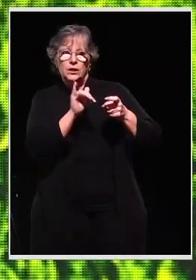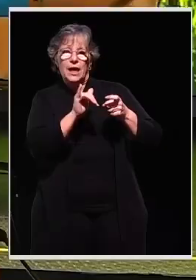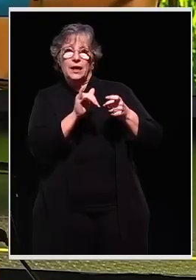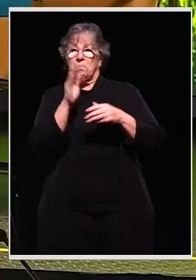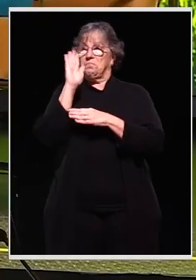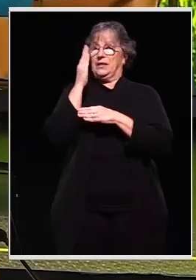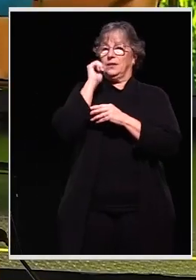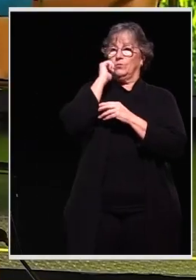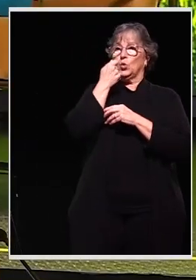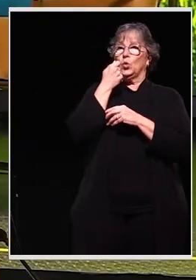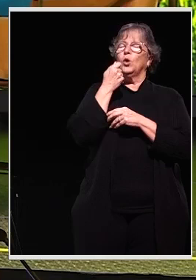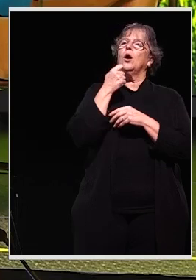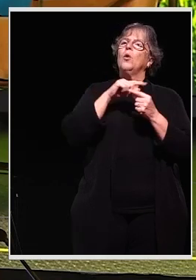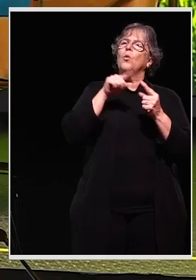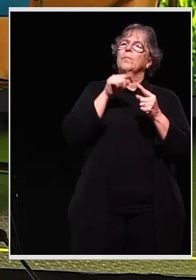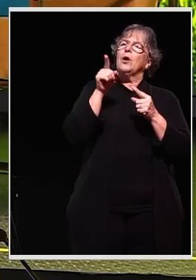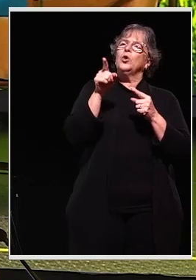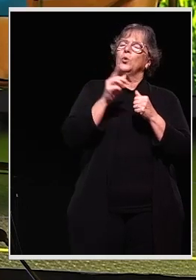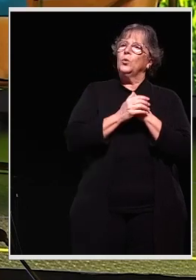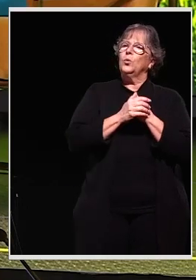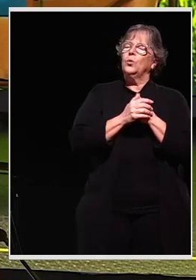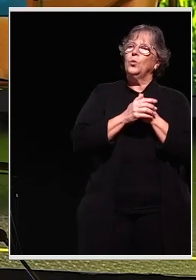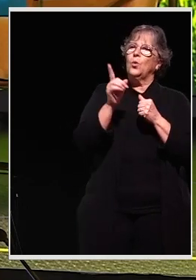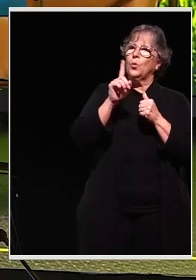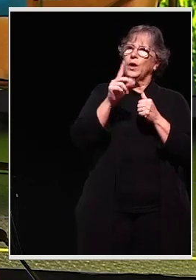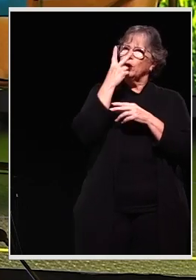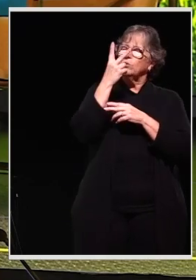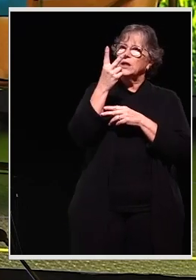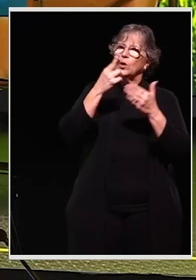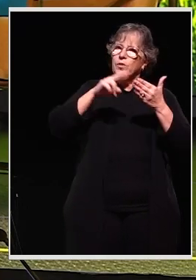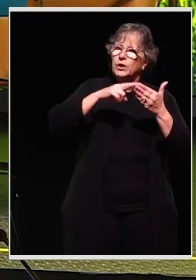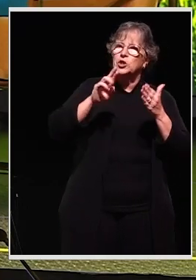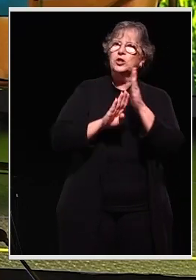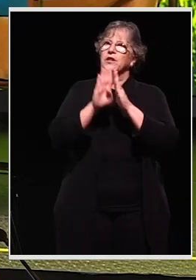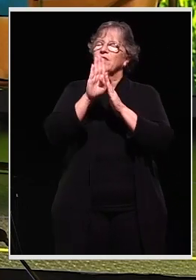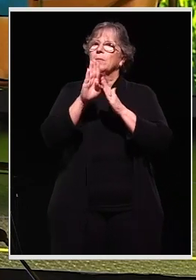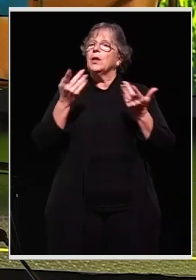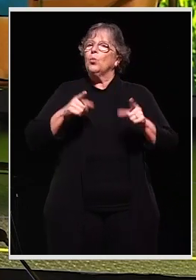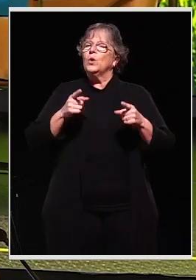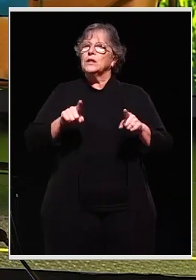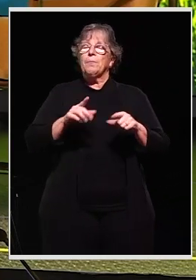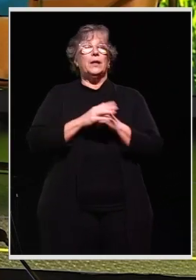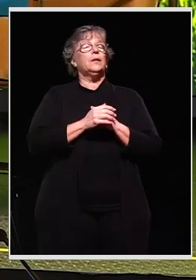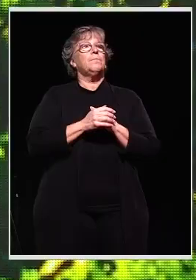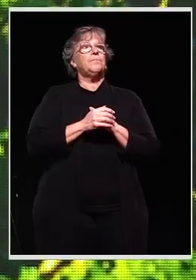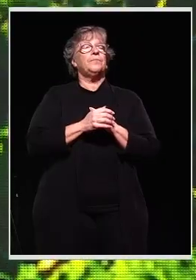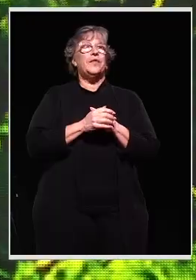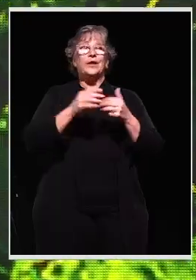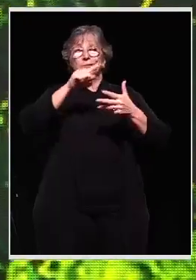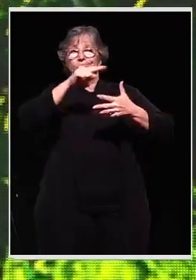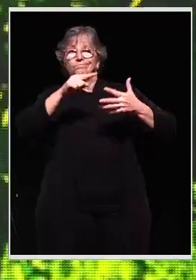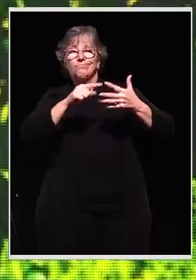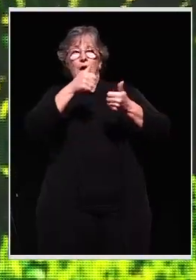really cool. How about you, Sahara Moon? What are you seeing in the R&D space? Yeah, so FAR funds several projects